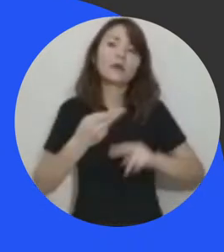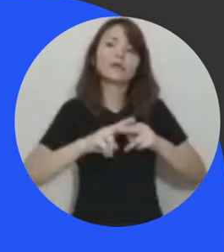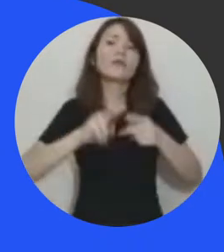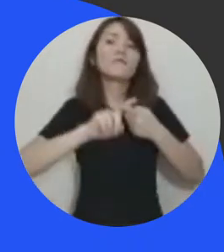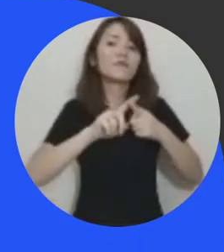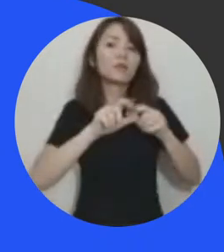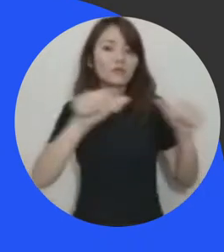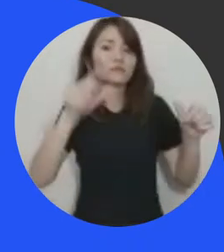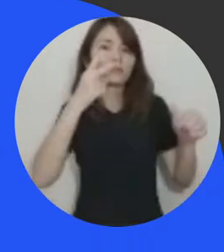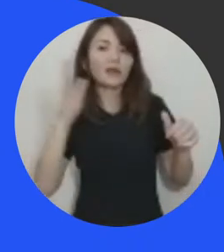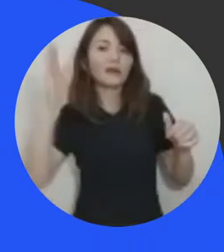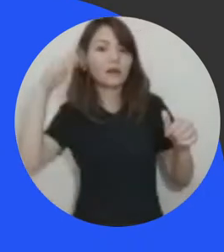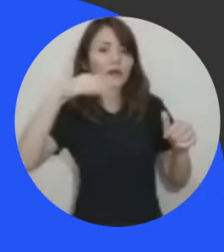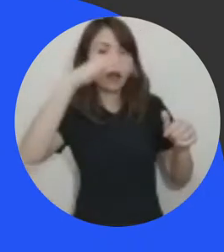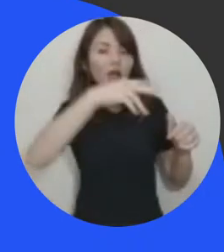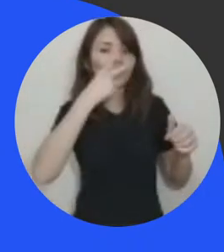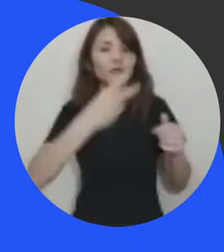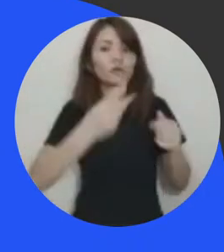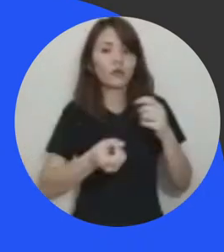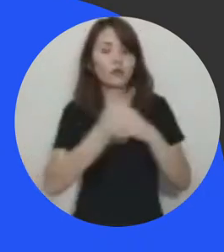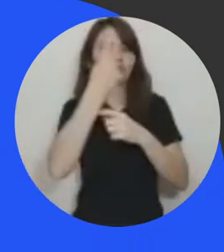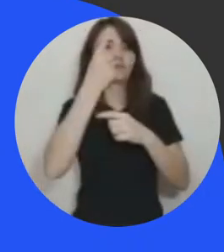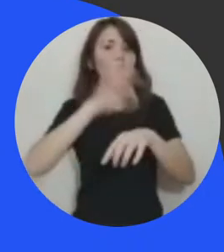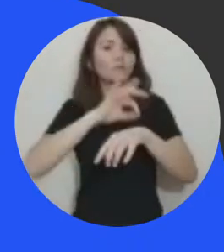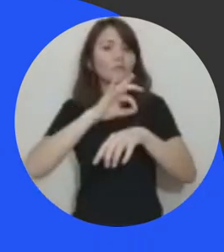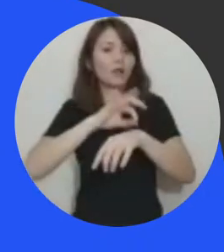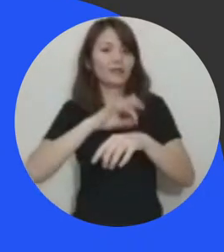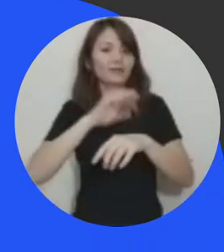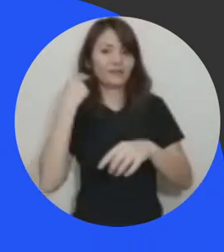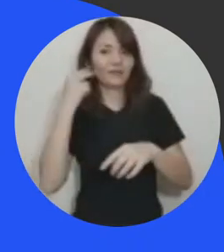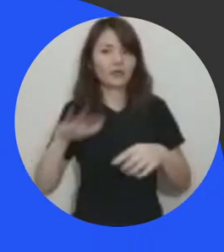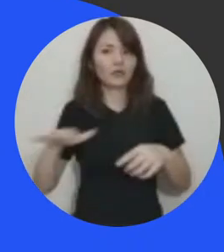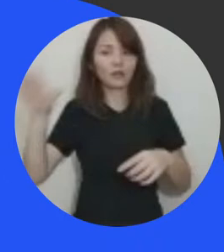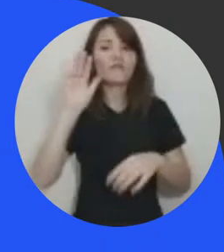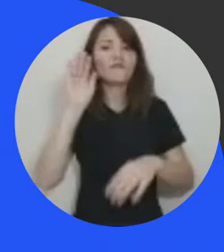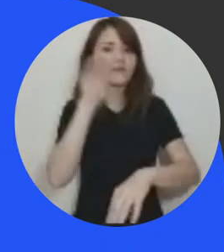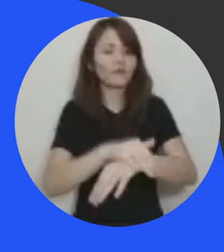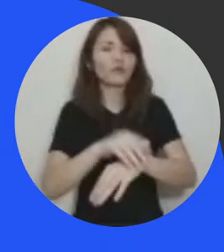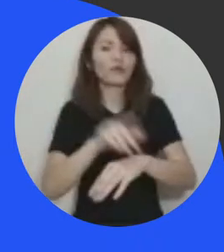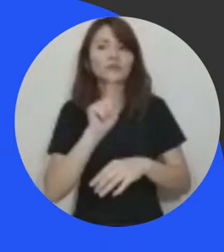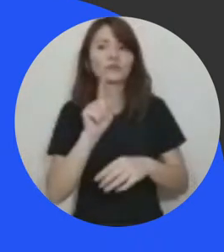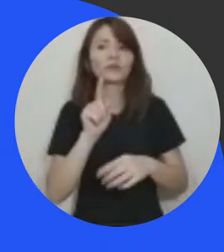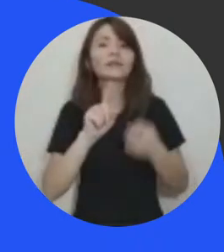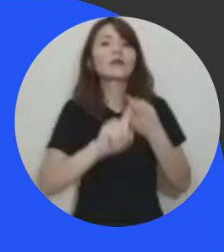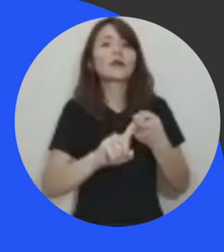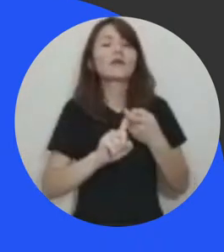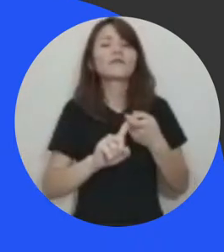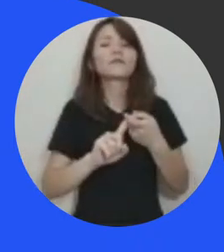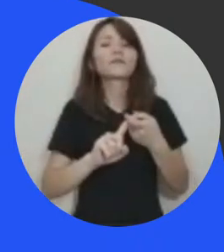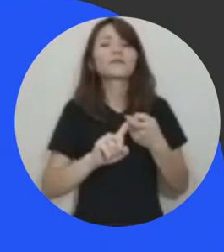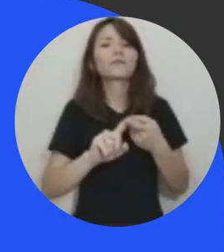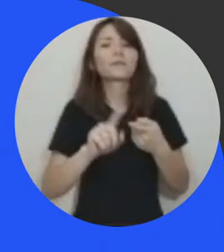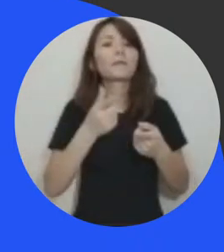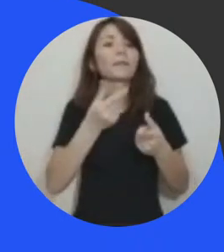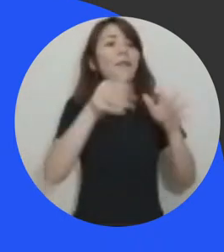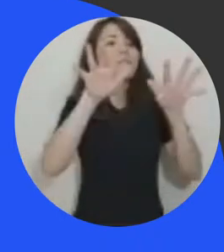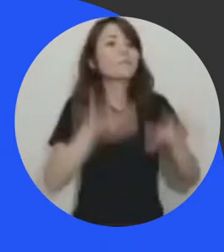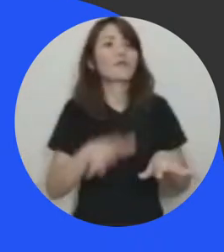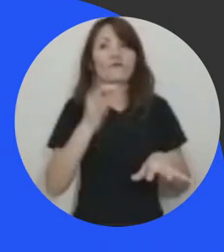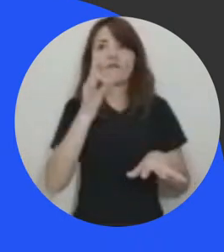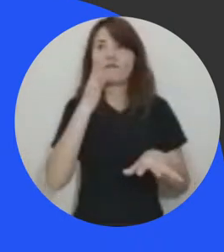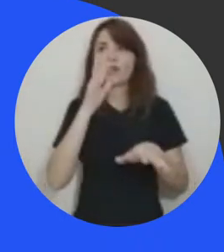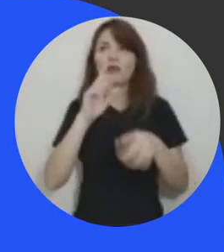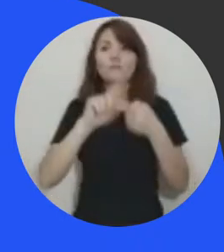UK, and it emphasizes the fact that depending on where you are in the pandemic, you have different